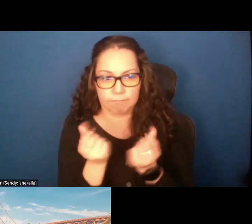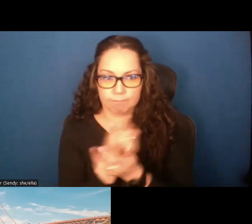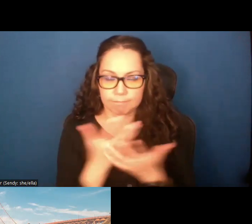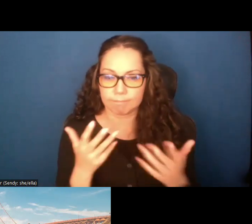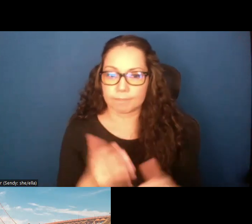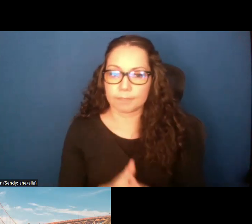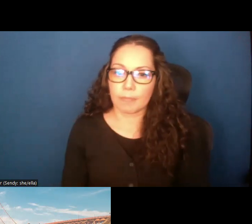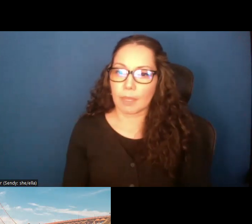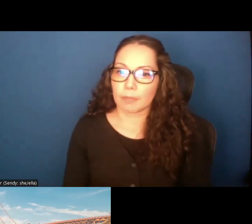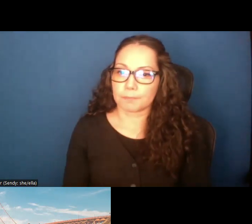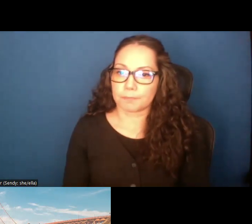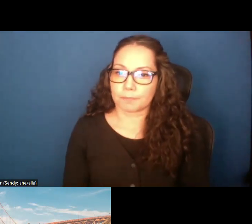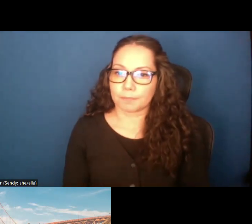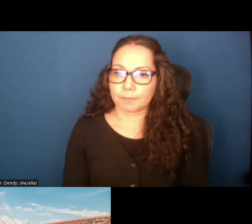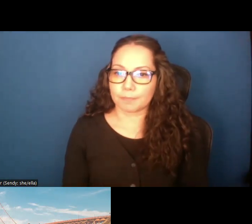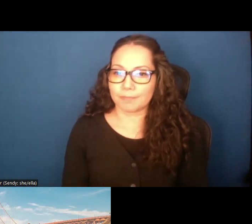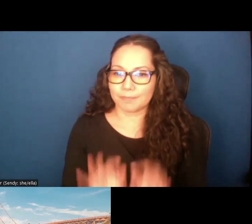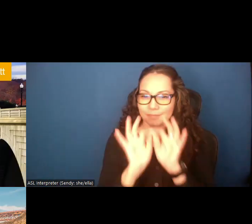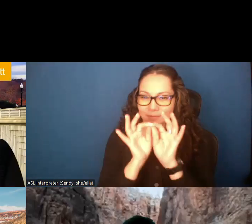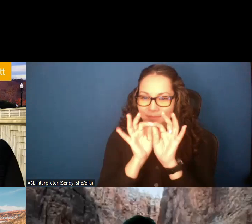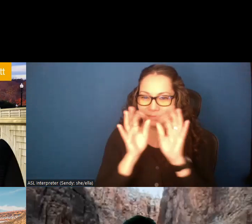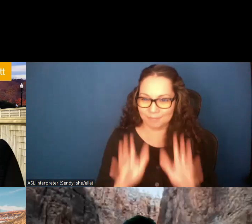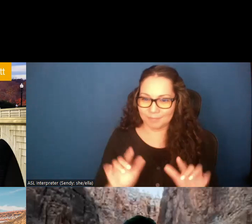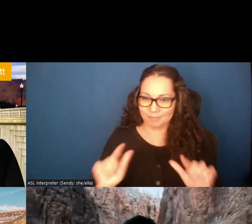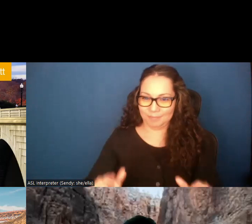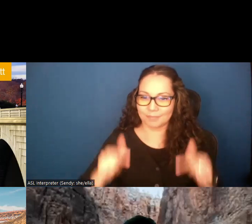Next in our line, we have Anissa Davis.